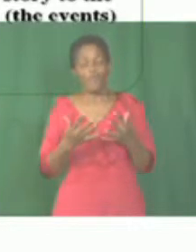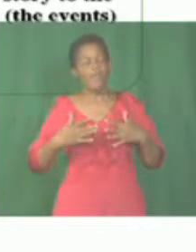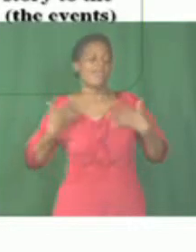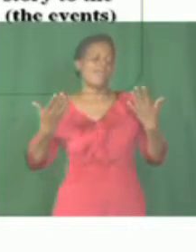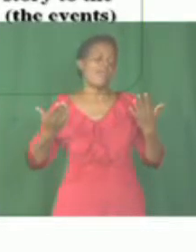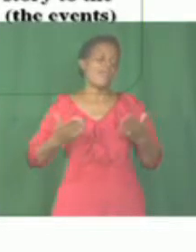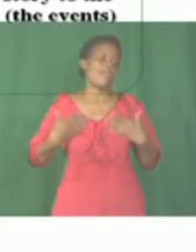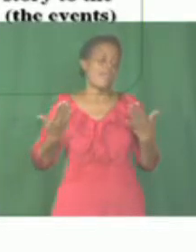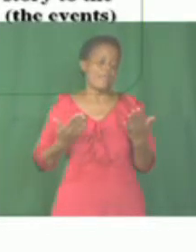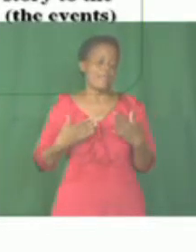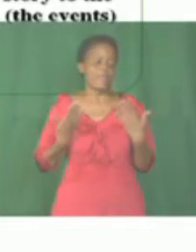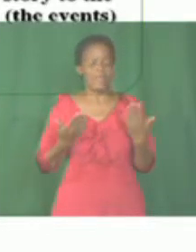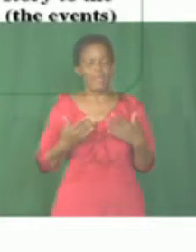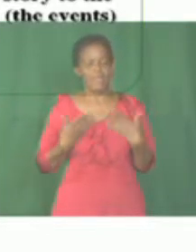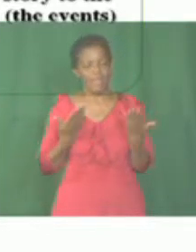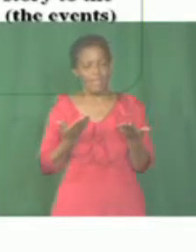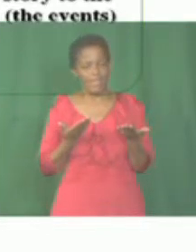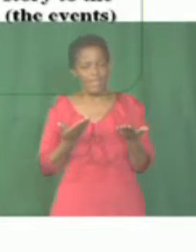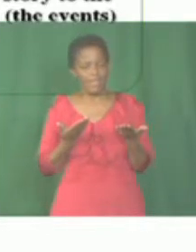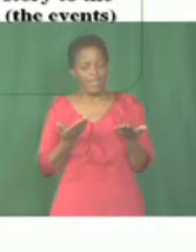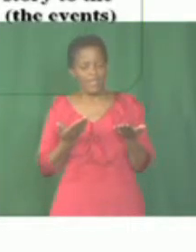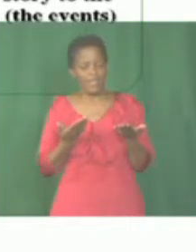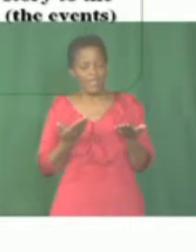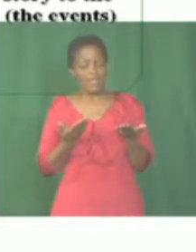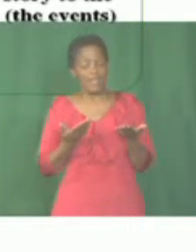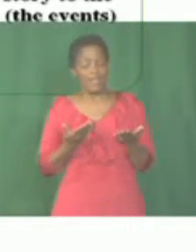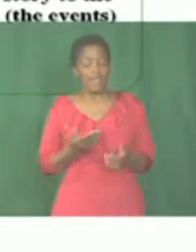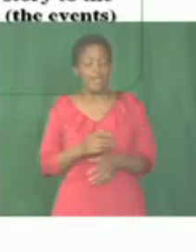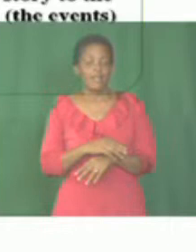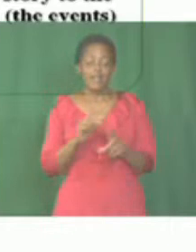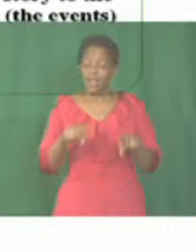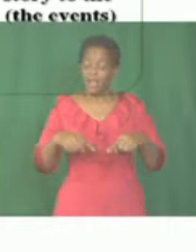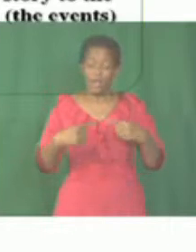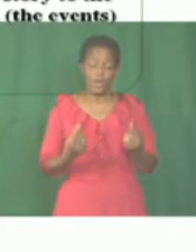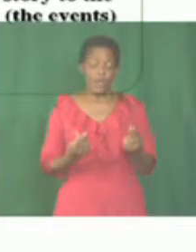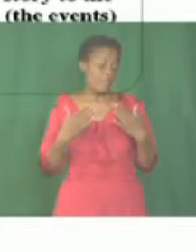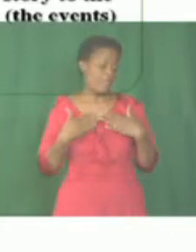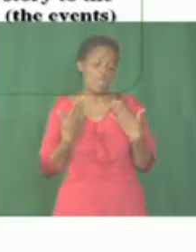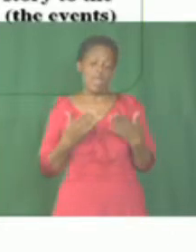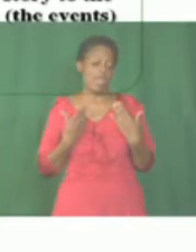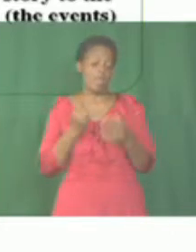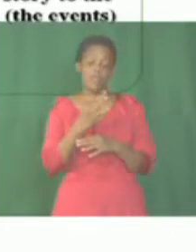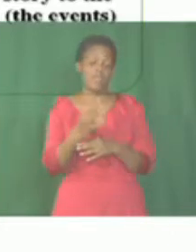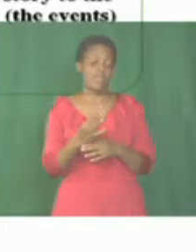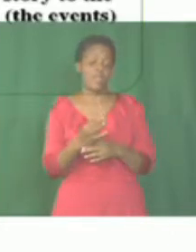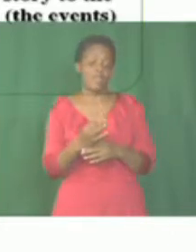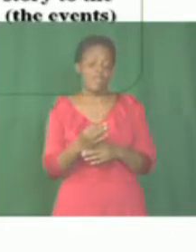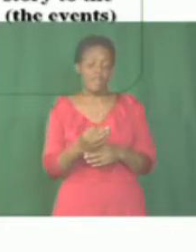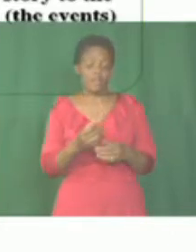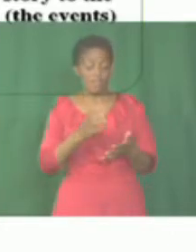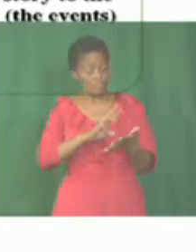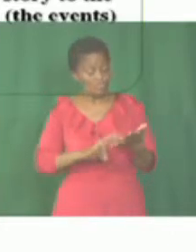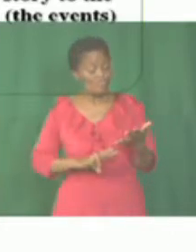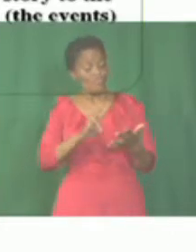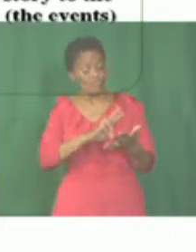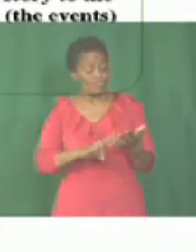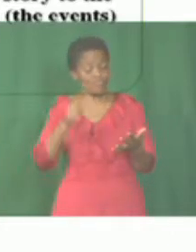happy. Now, you can never be happy if you didn't understand the passage.